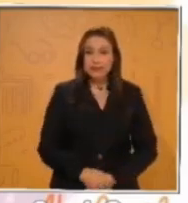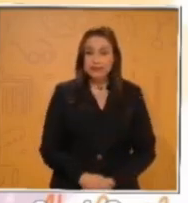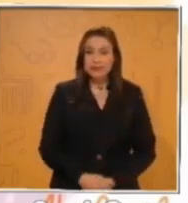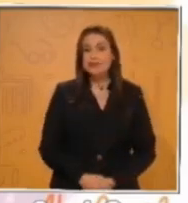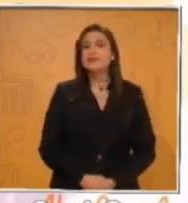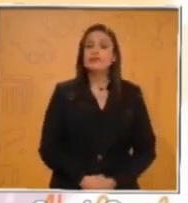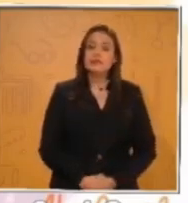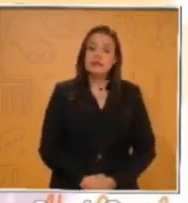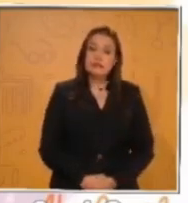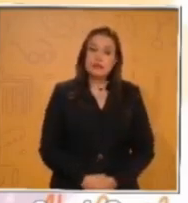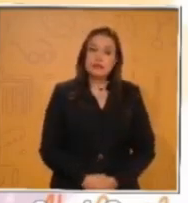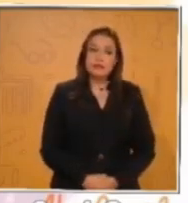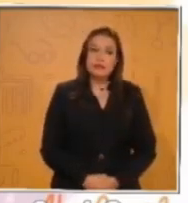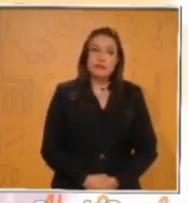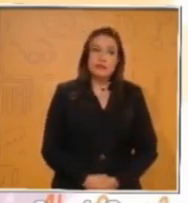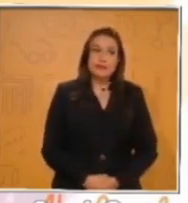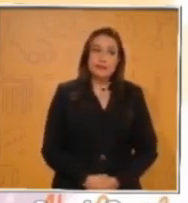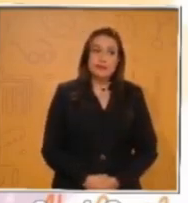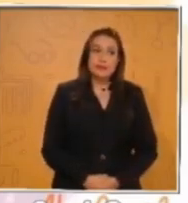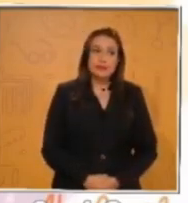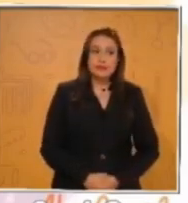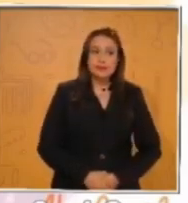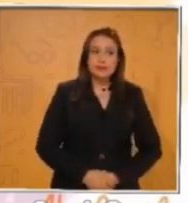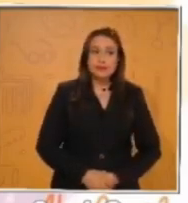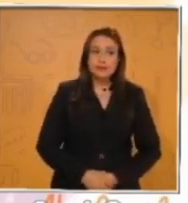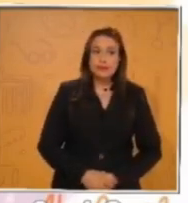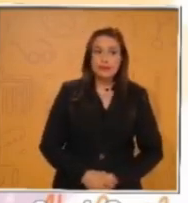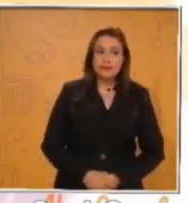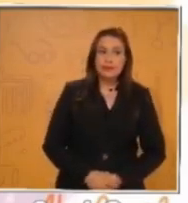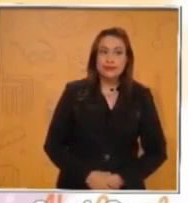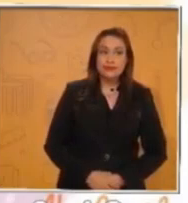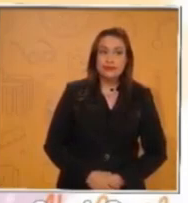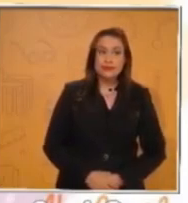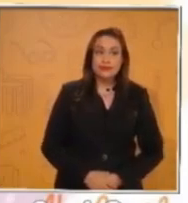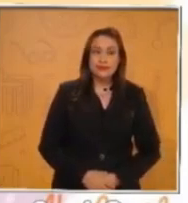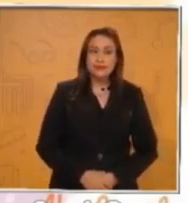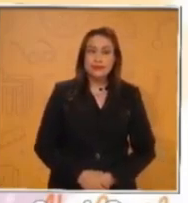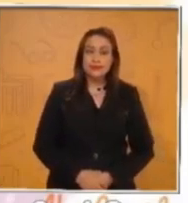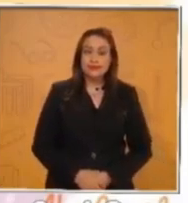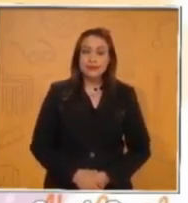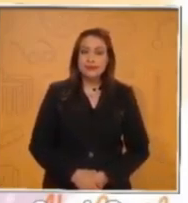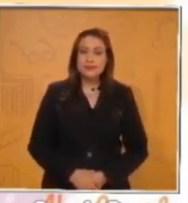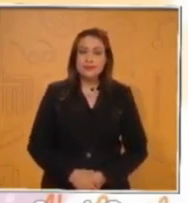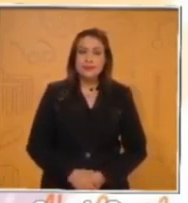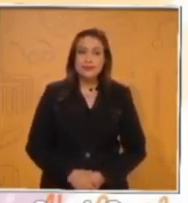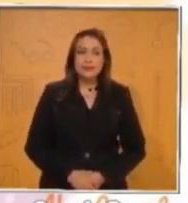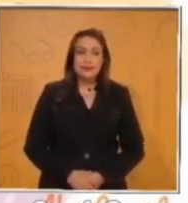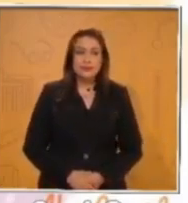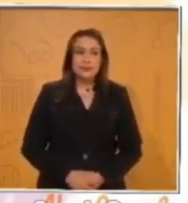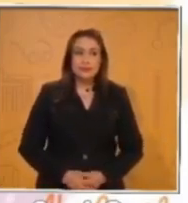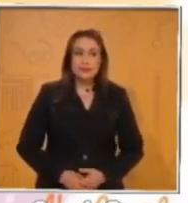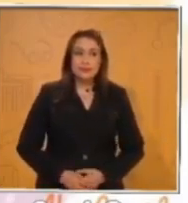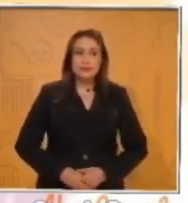We are stretching, and let's make some squats.